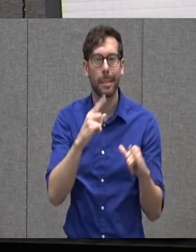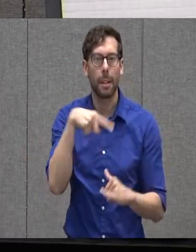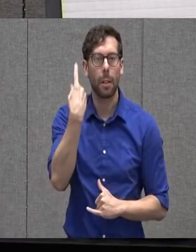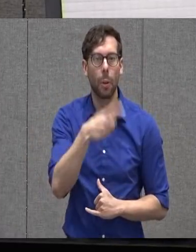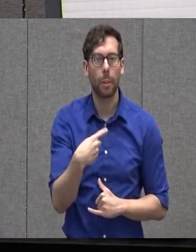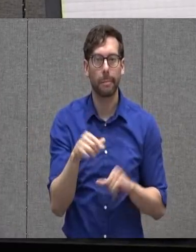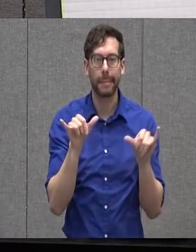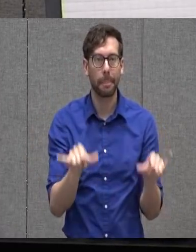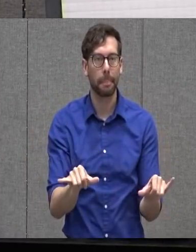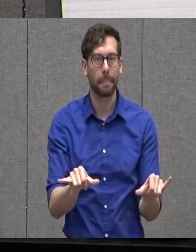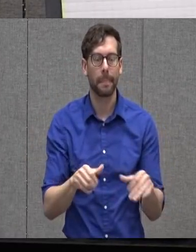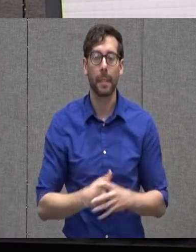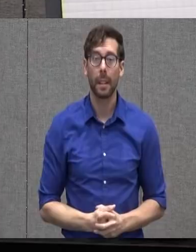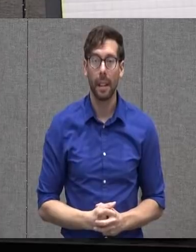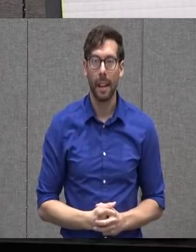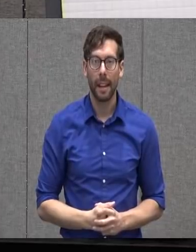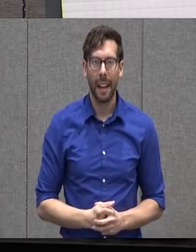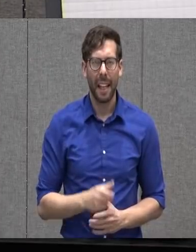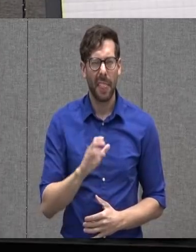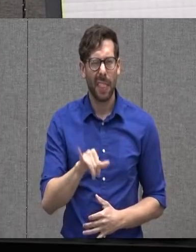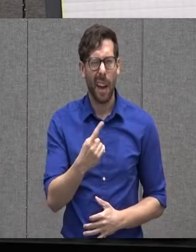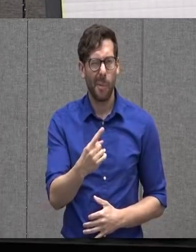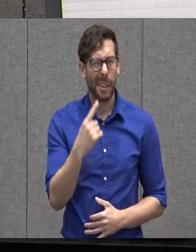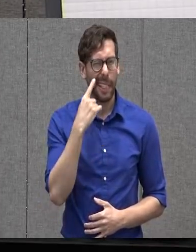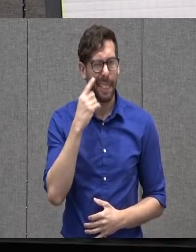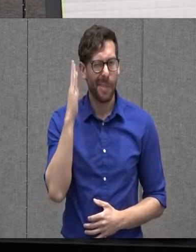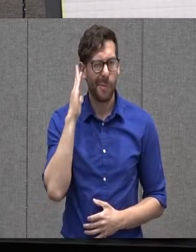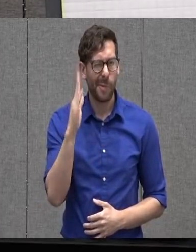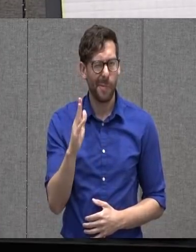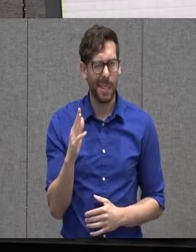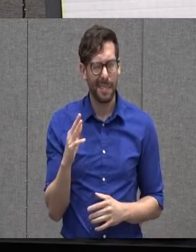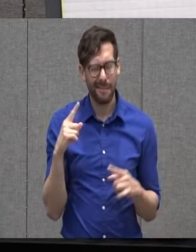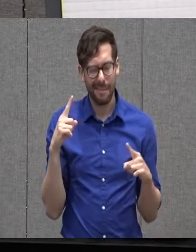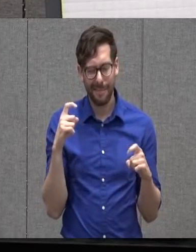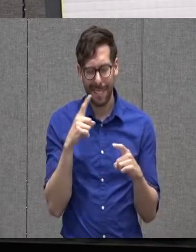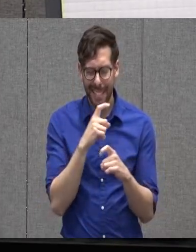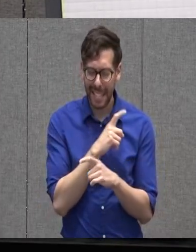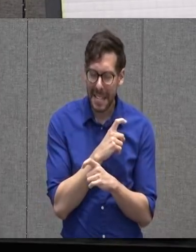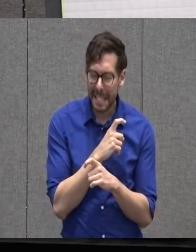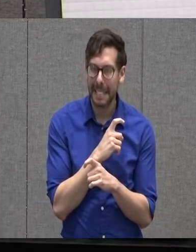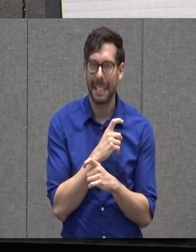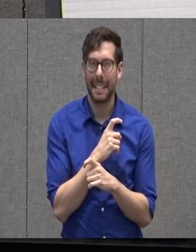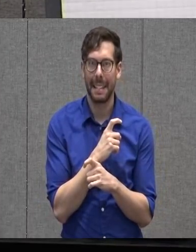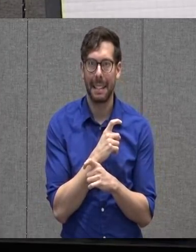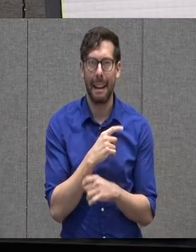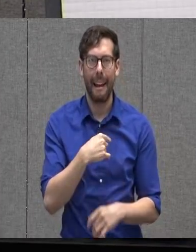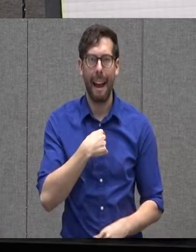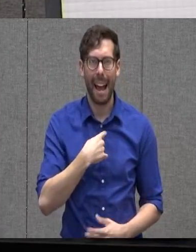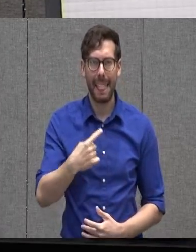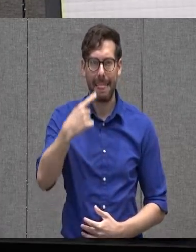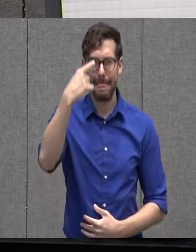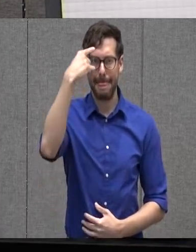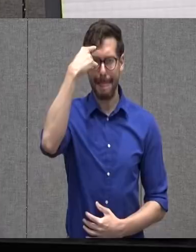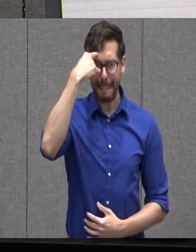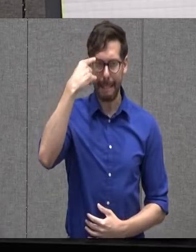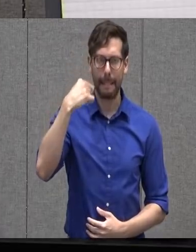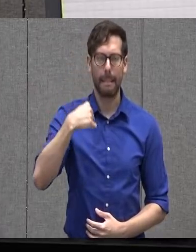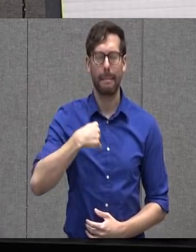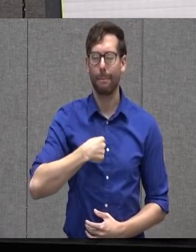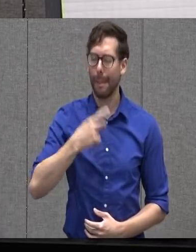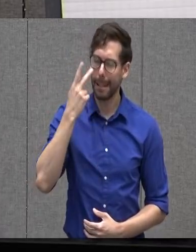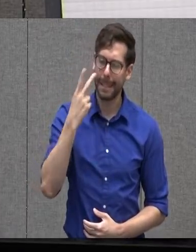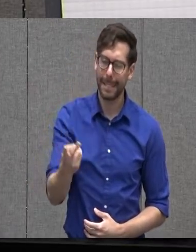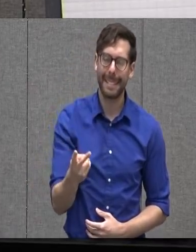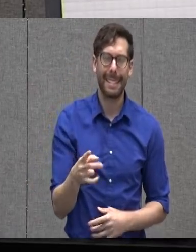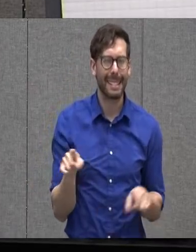be tricky. And I think I will see the same thing. I